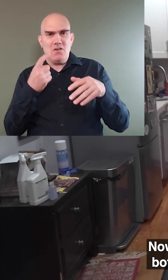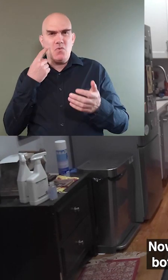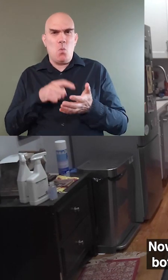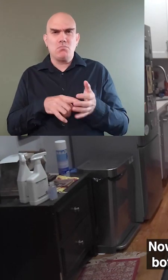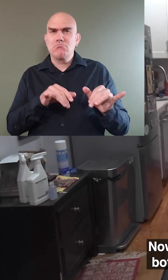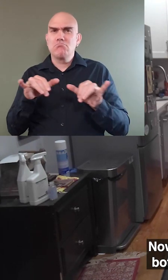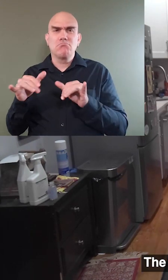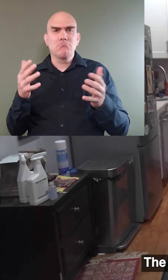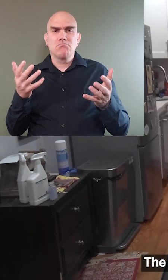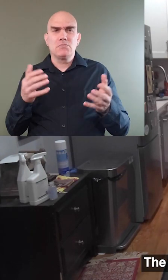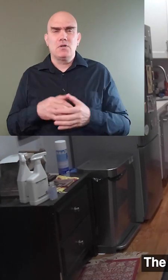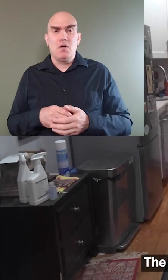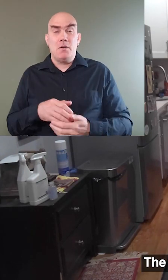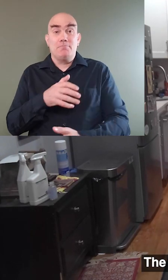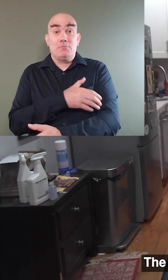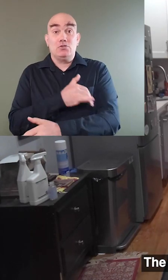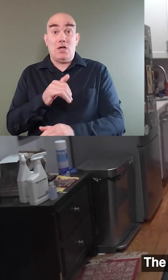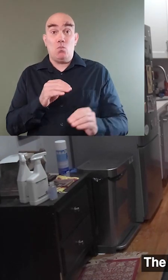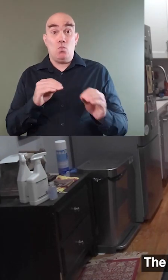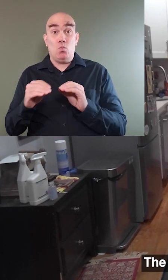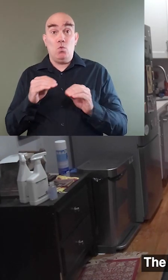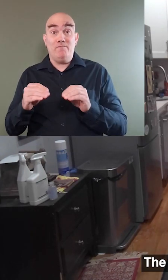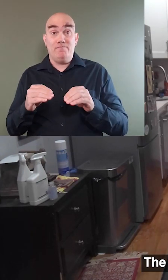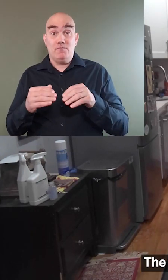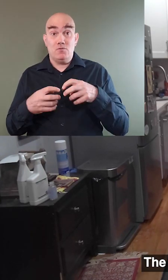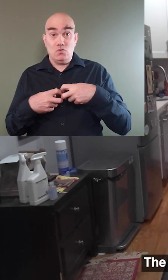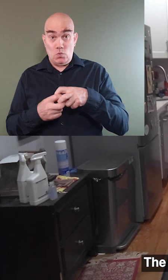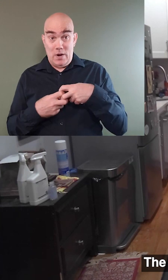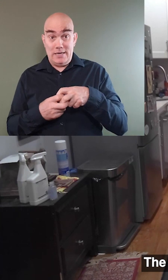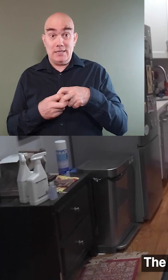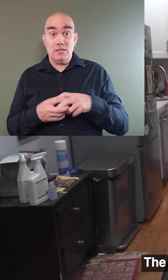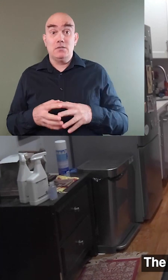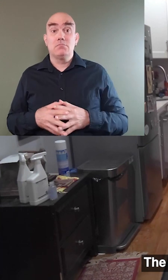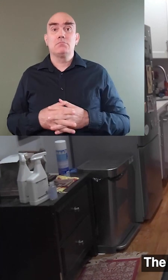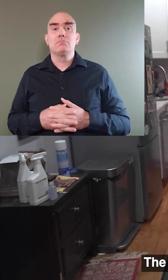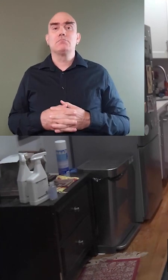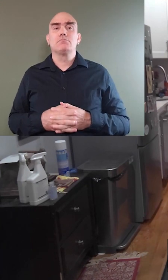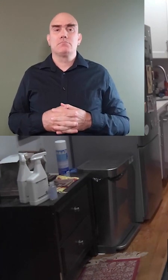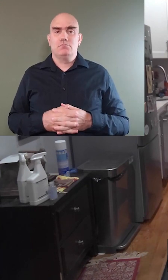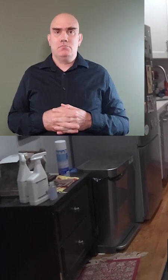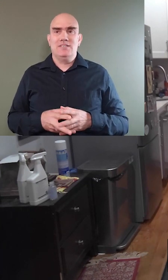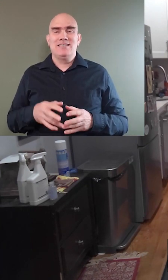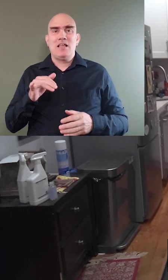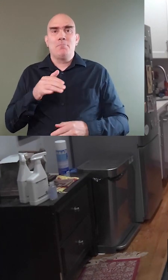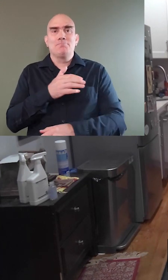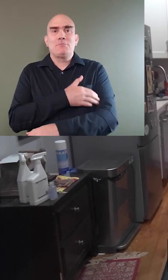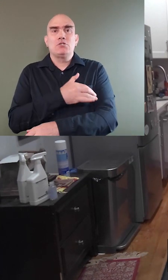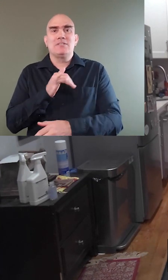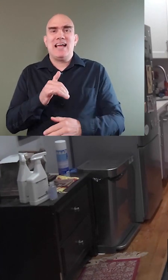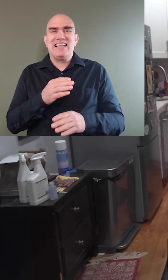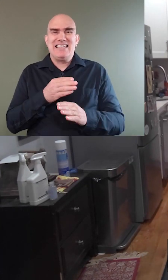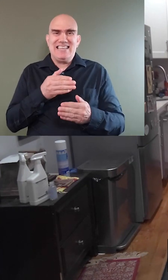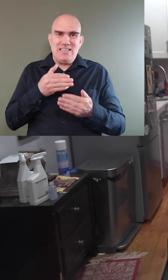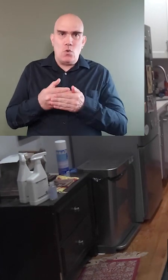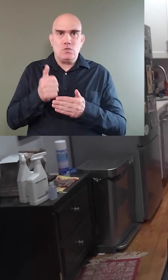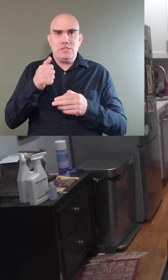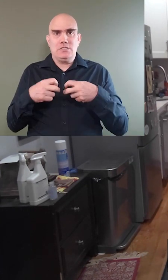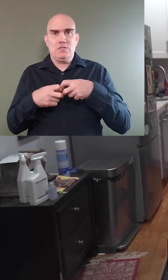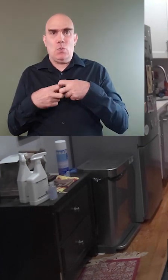knee. The muscle that moves the joint is the muscle that is